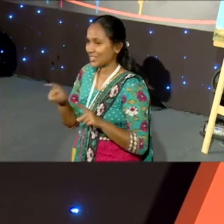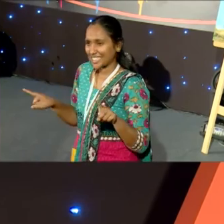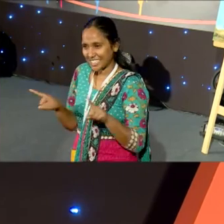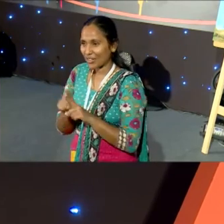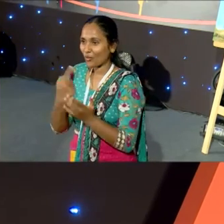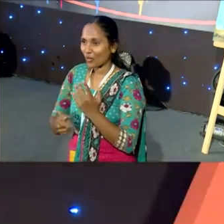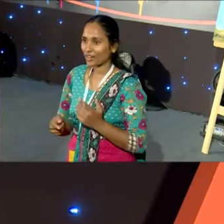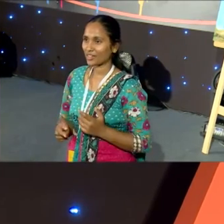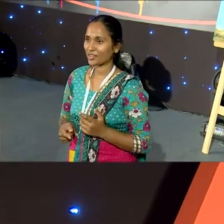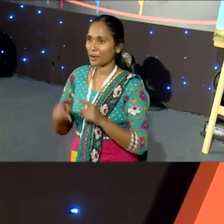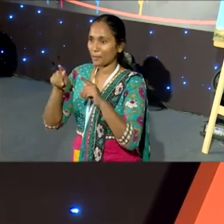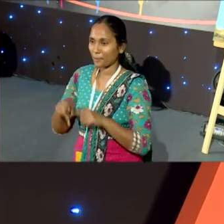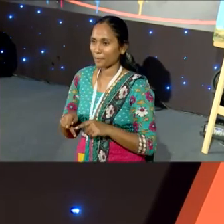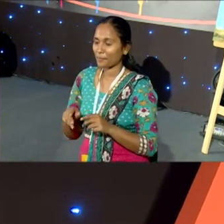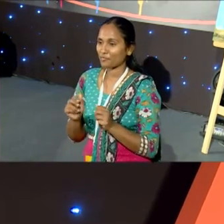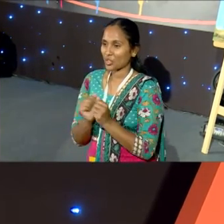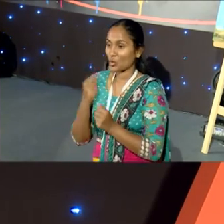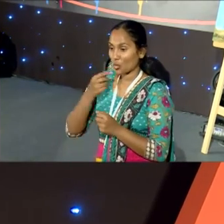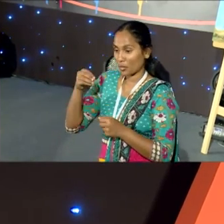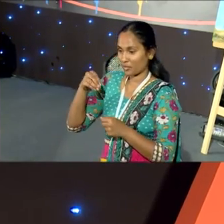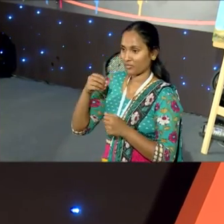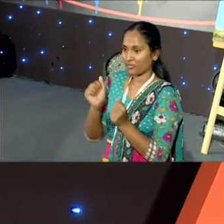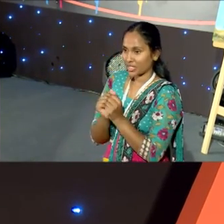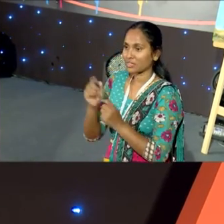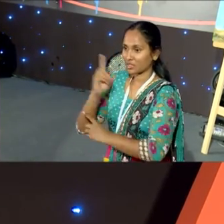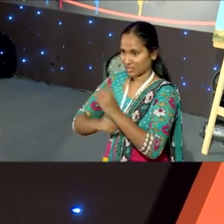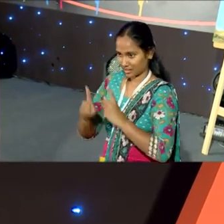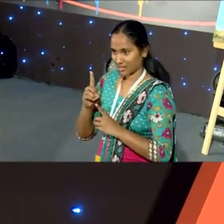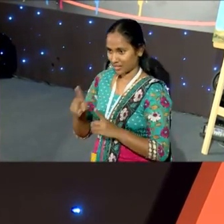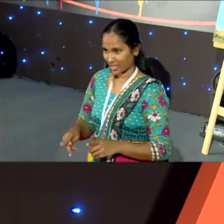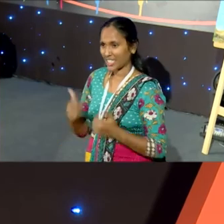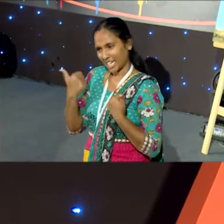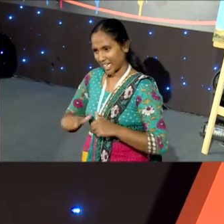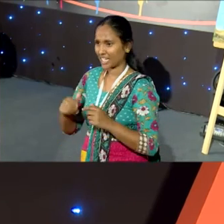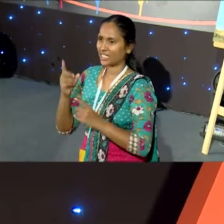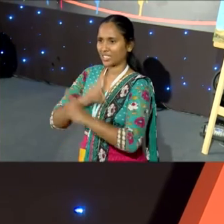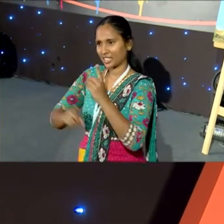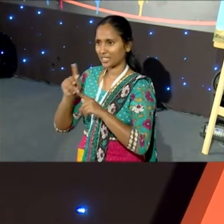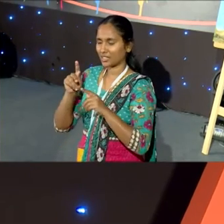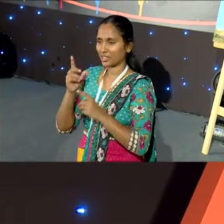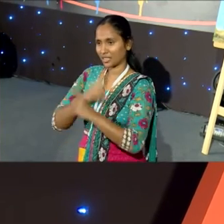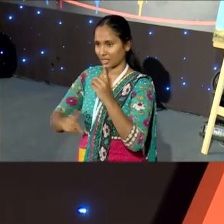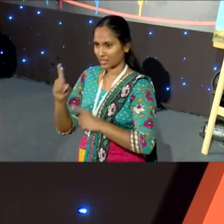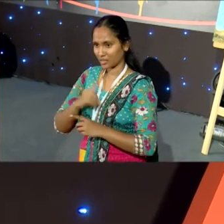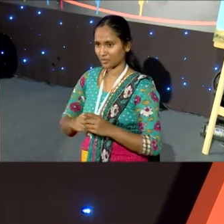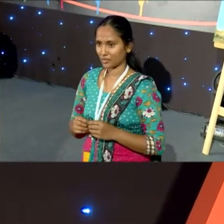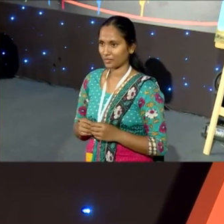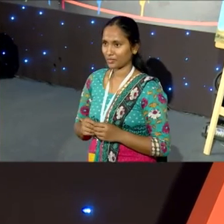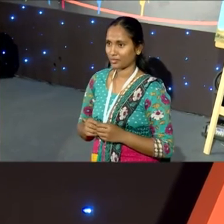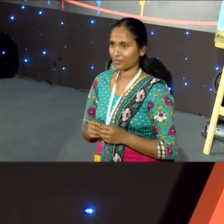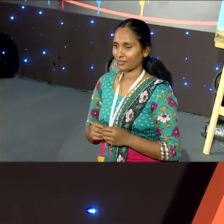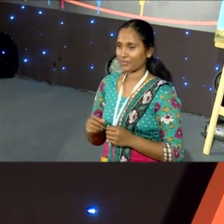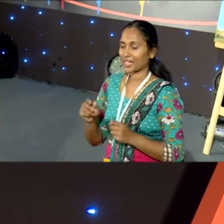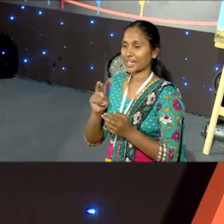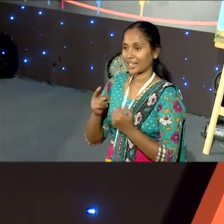what a person who is challenged or handicapped in any manner does to keep